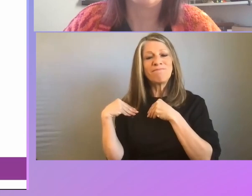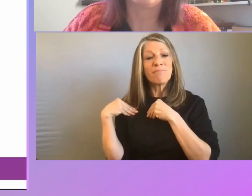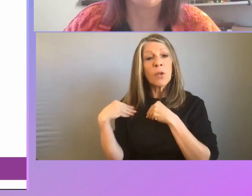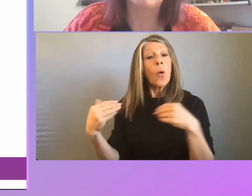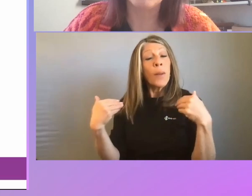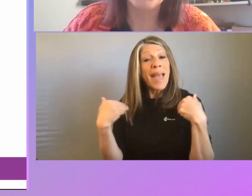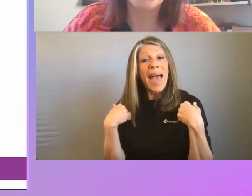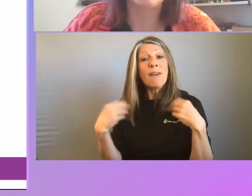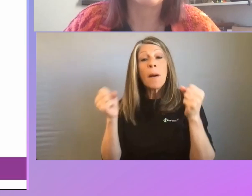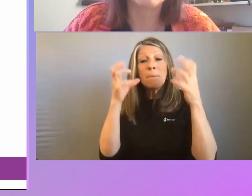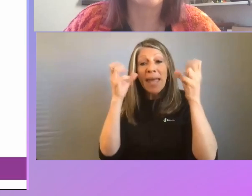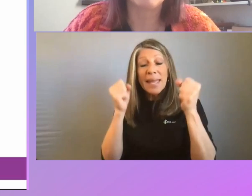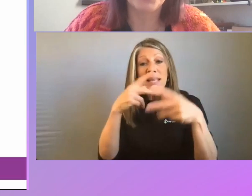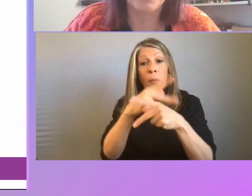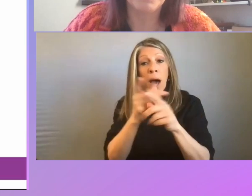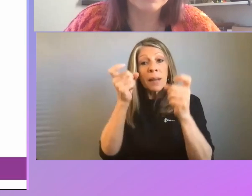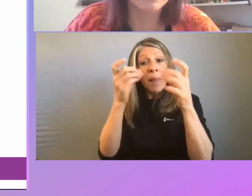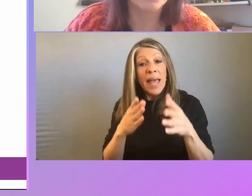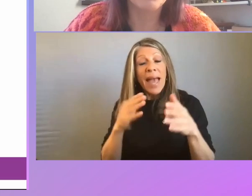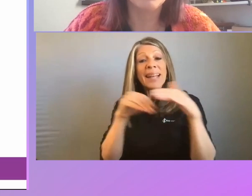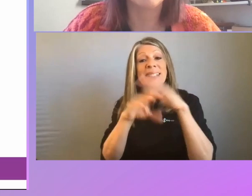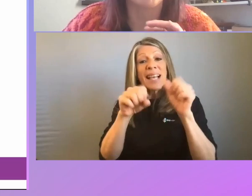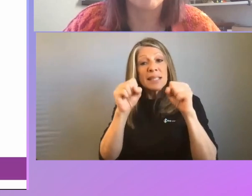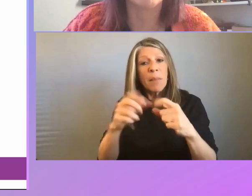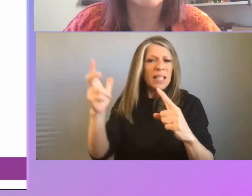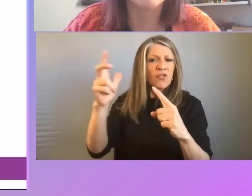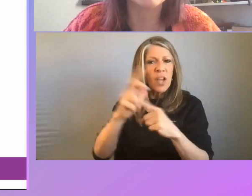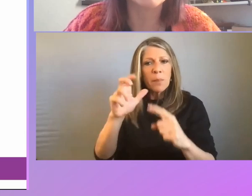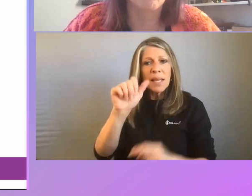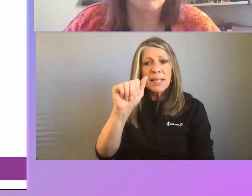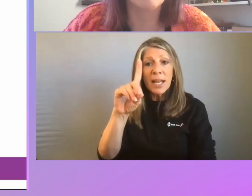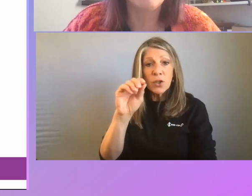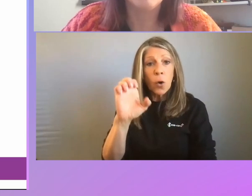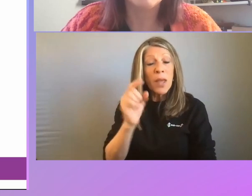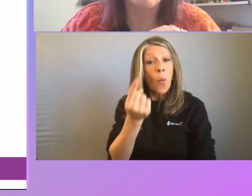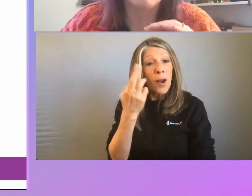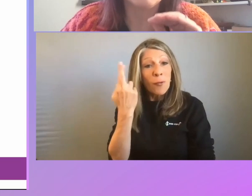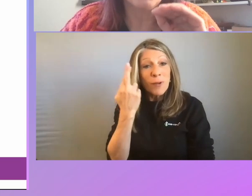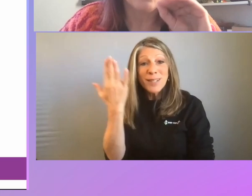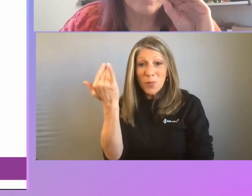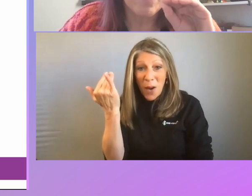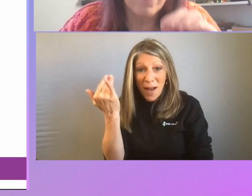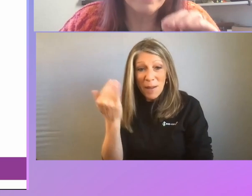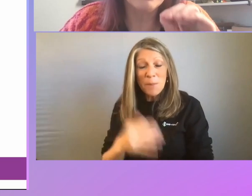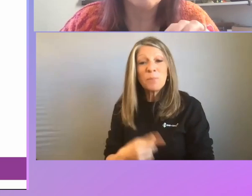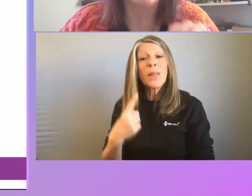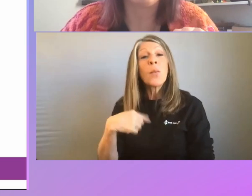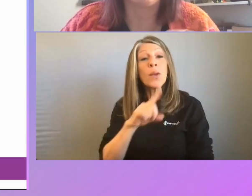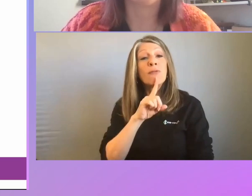product managers and accessibility champions at Adobe. And one of the reasons why is because